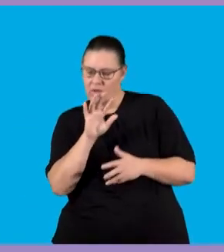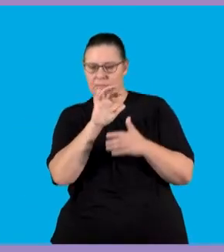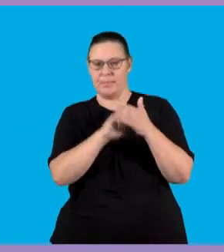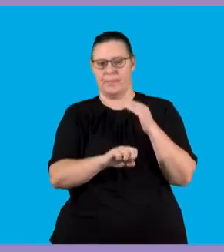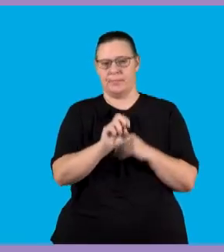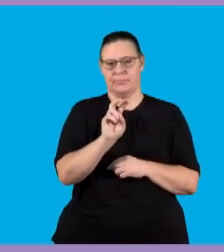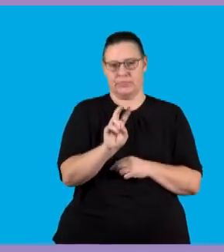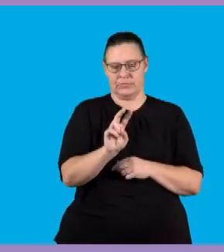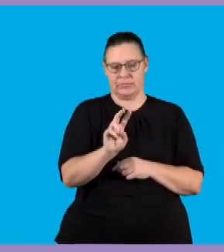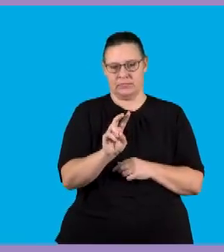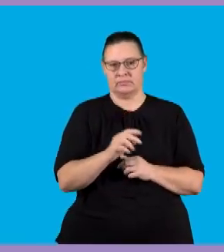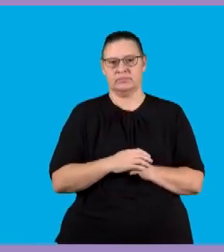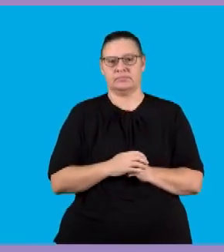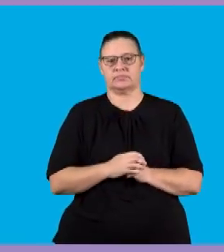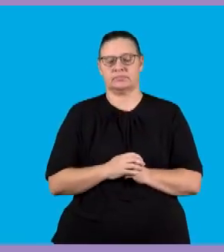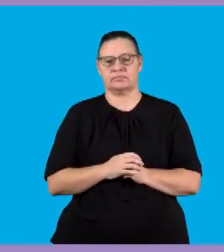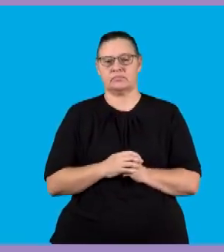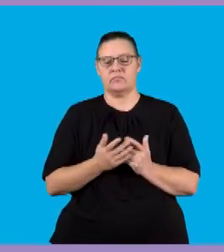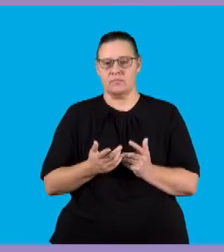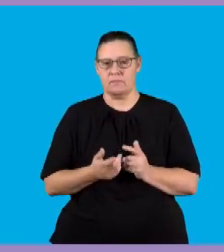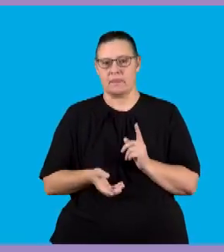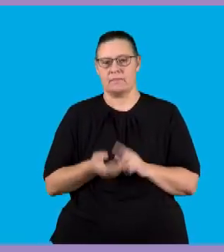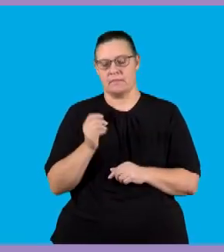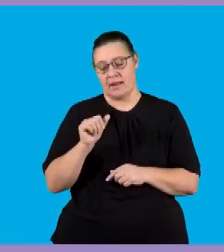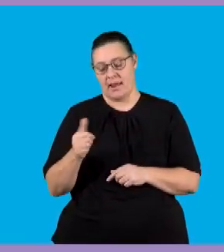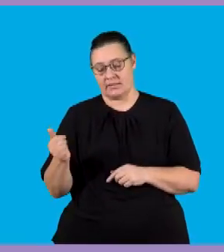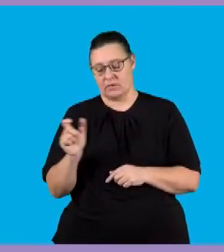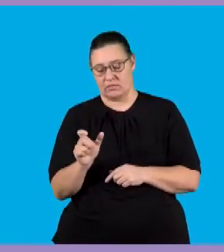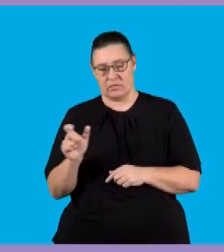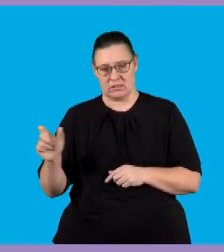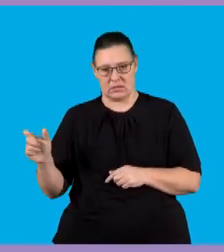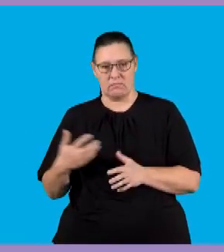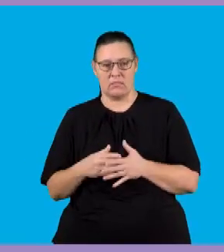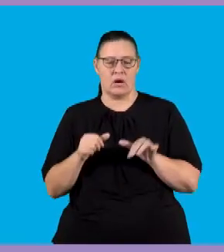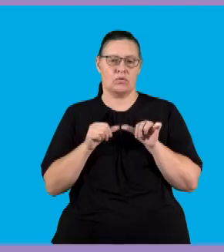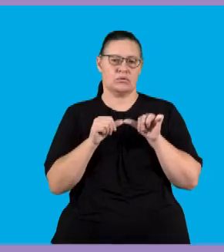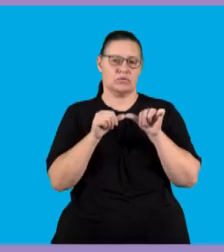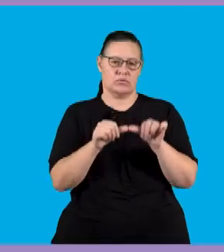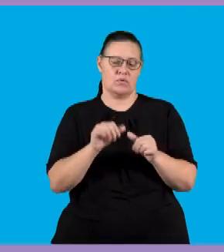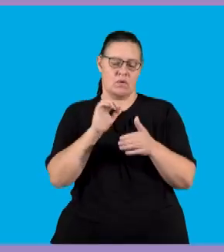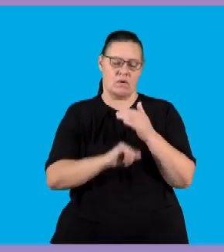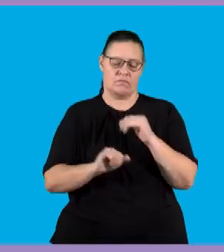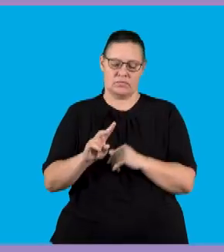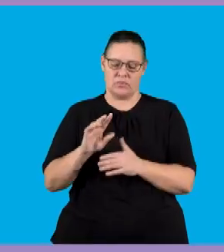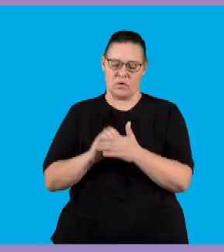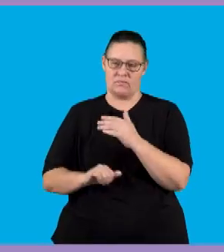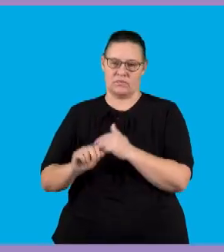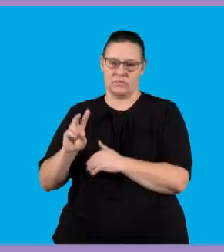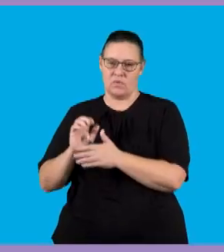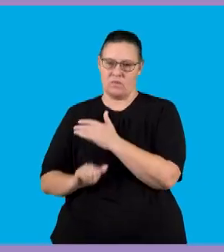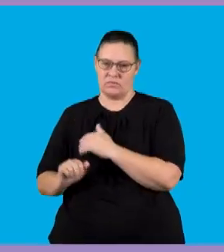are subtracting by 2? Yes, we are. So for us to find the next 3 terms, we just need to